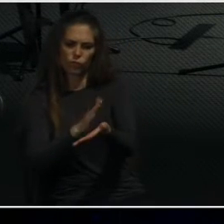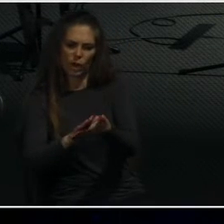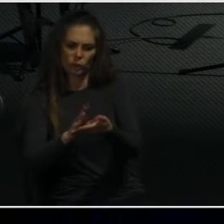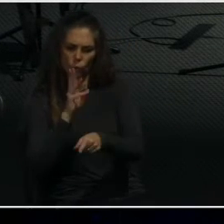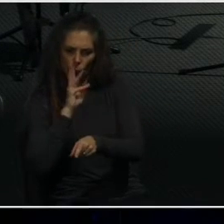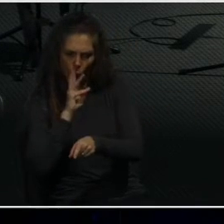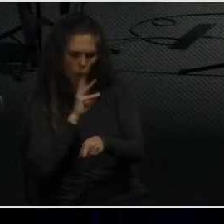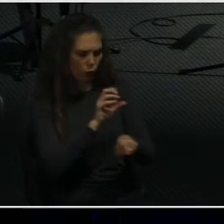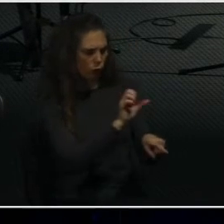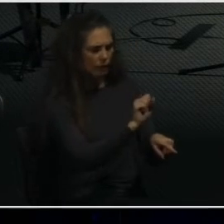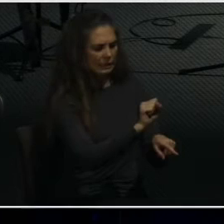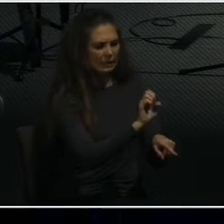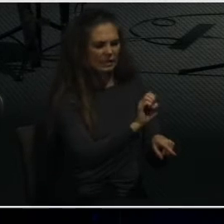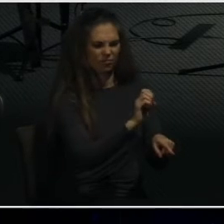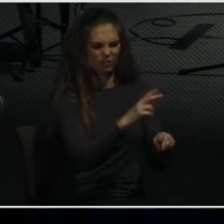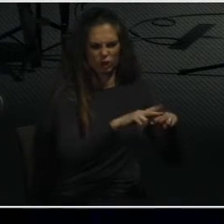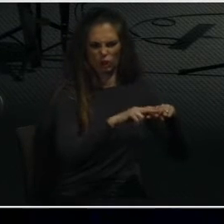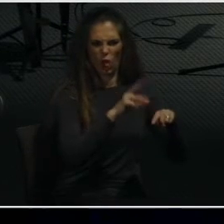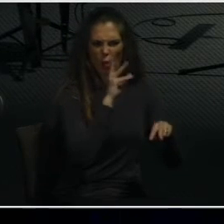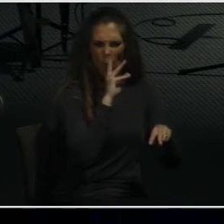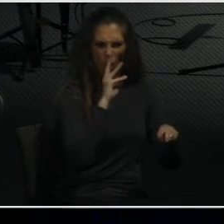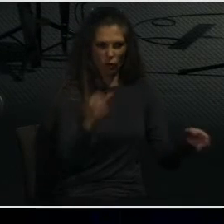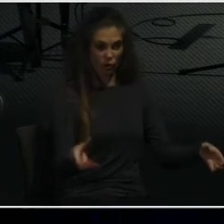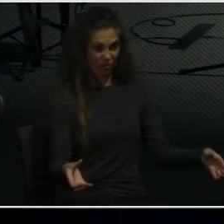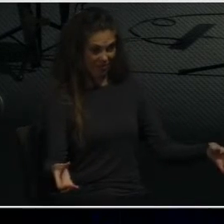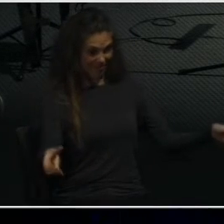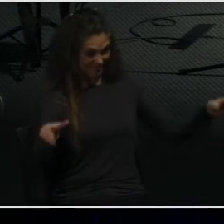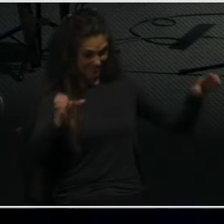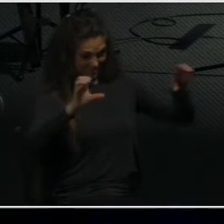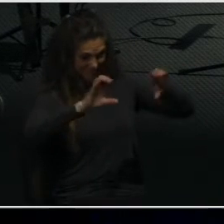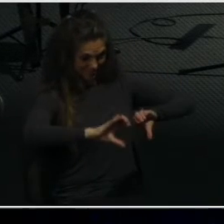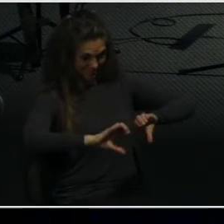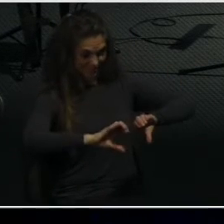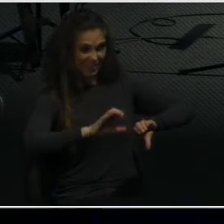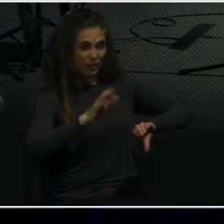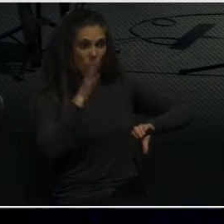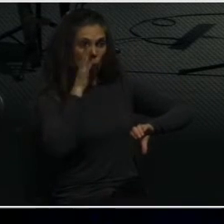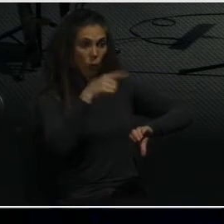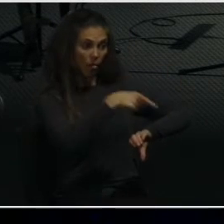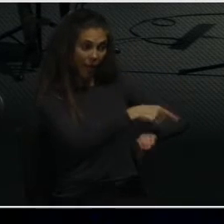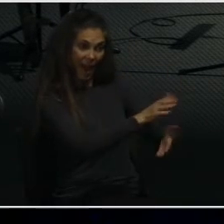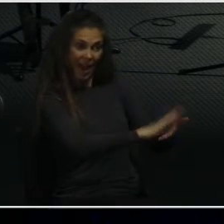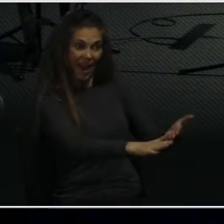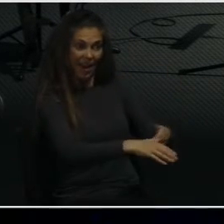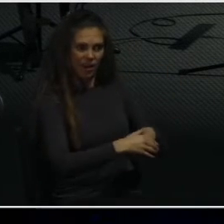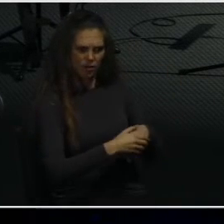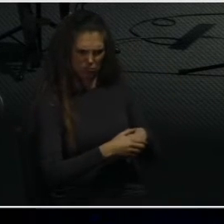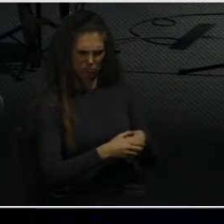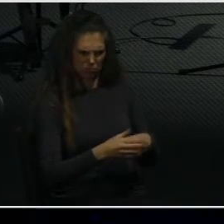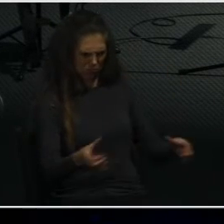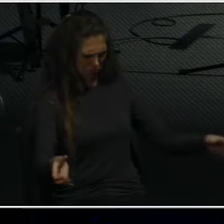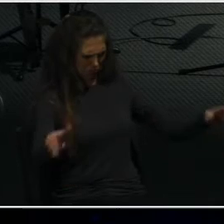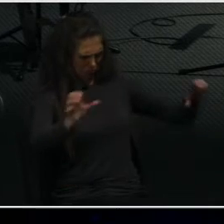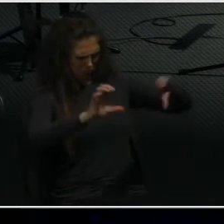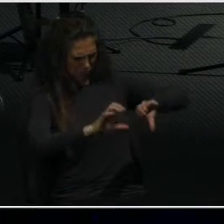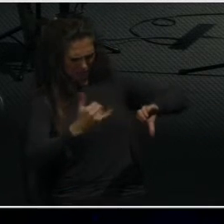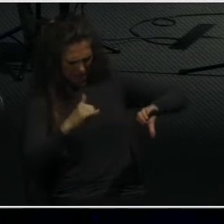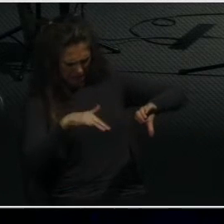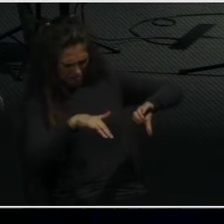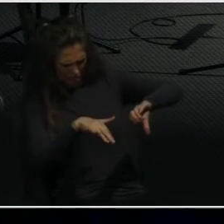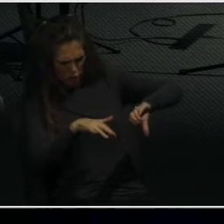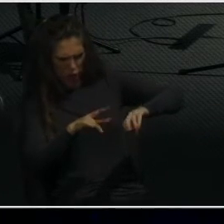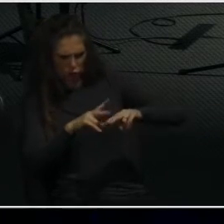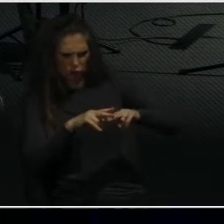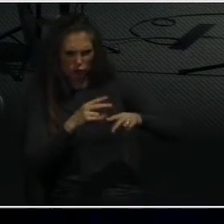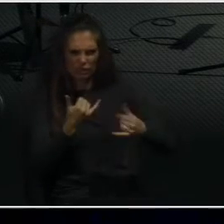to be? Salt water. There's going to have salt in it. If you have a bowl of clean water and a bowl of dirty water and you mix